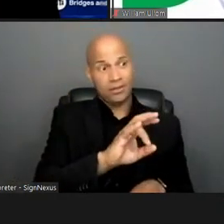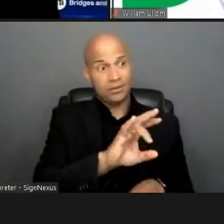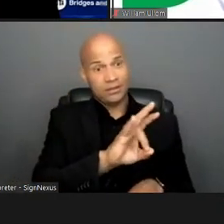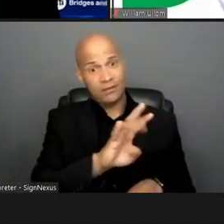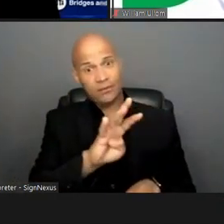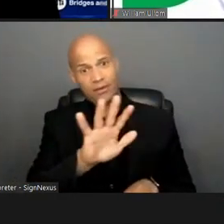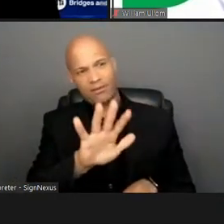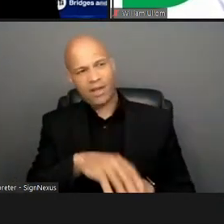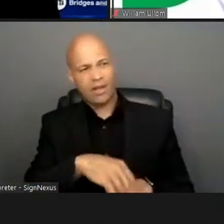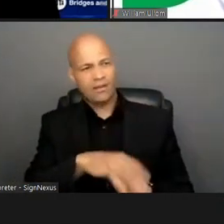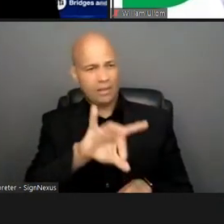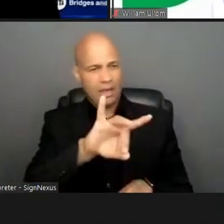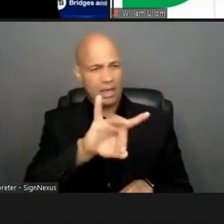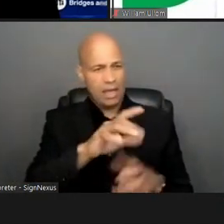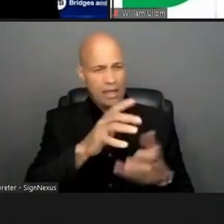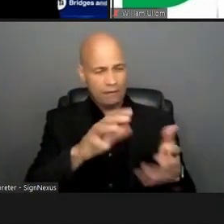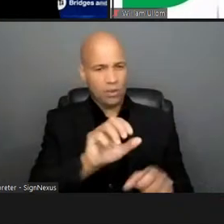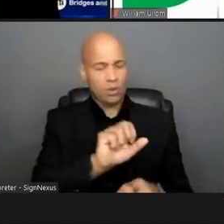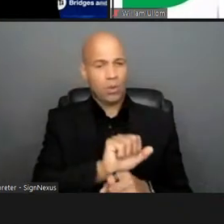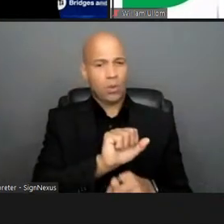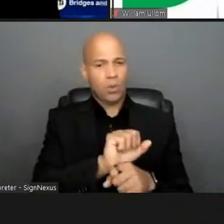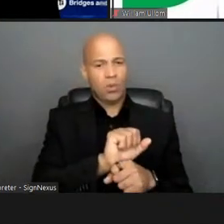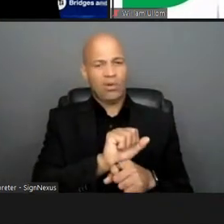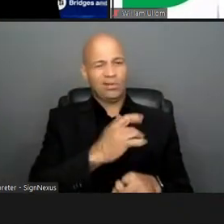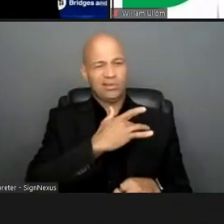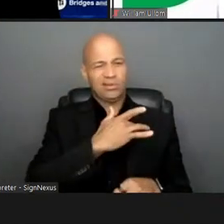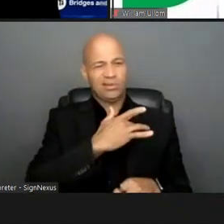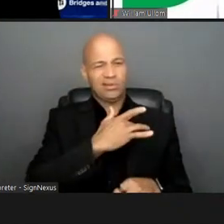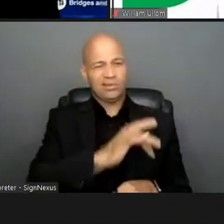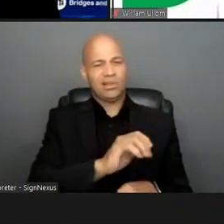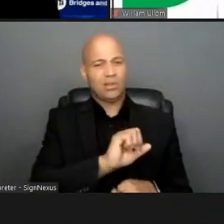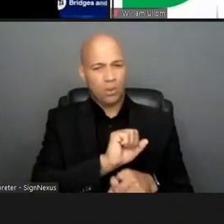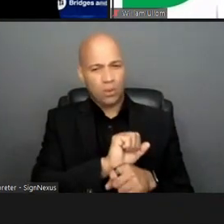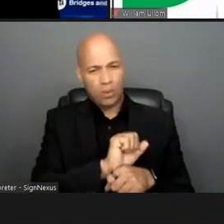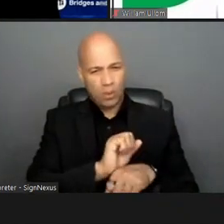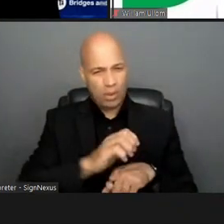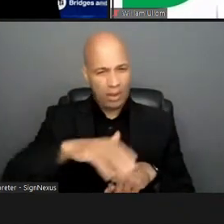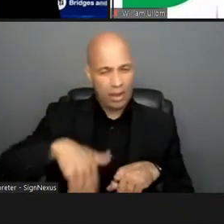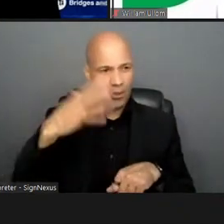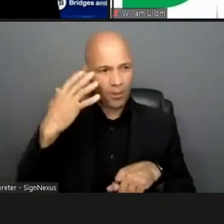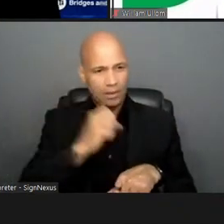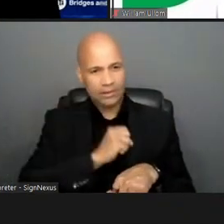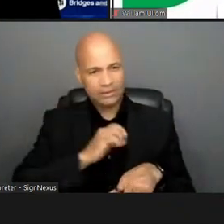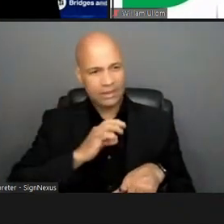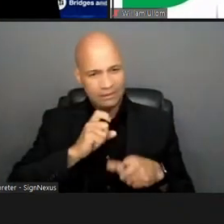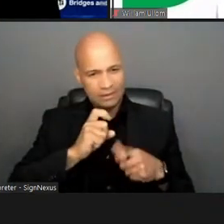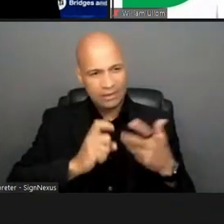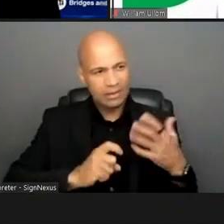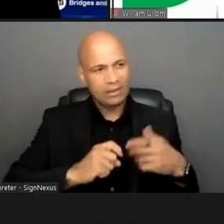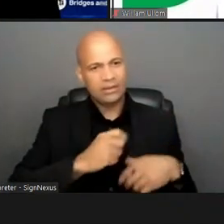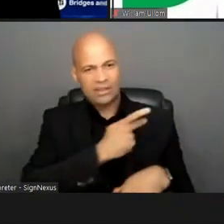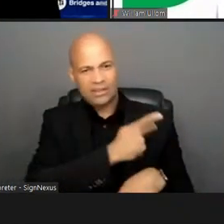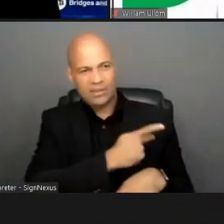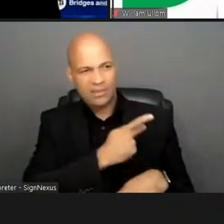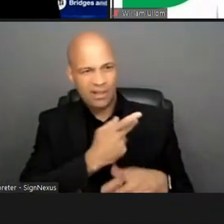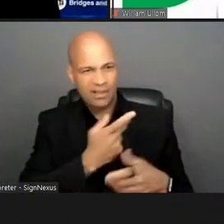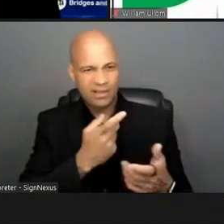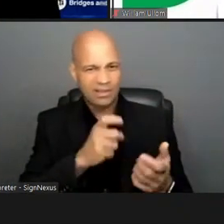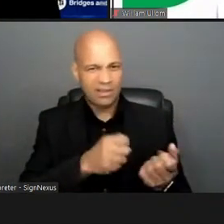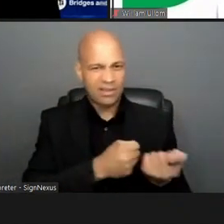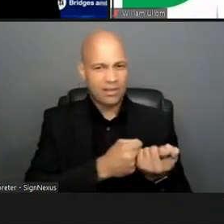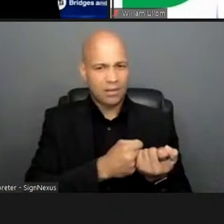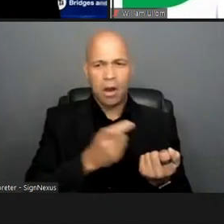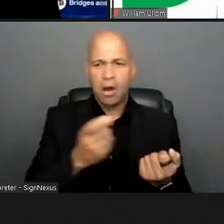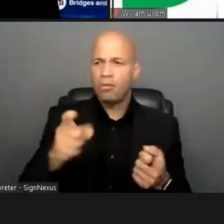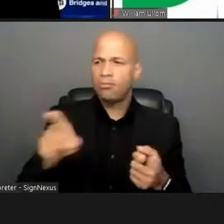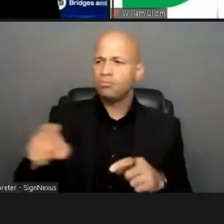8 o'clock most days I often work late due to our patient's Acuity and our staffing needs those with opposing thoughts will say nurses can work anywhere